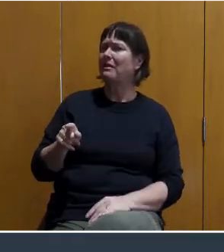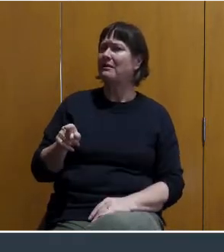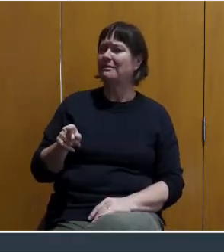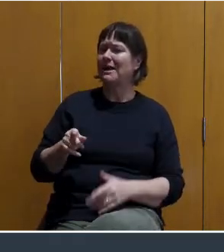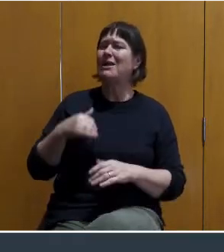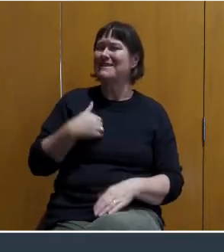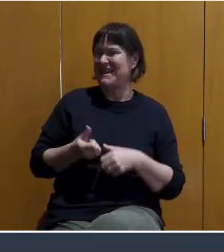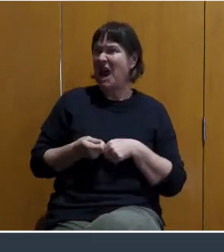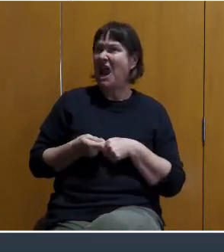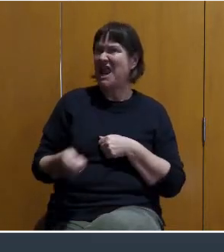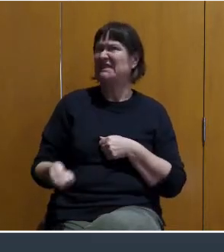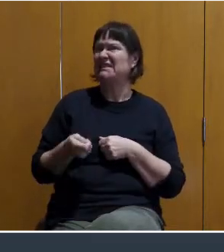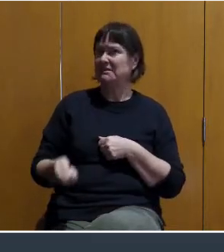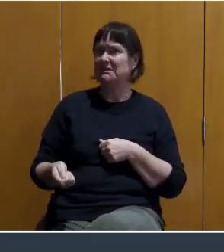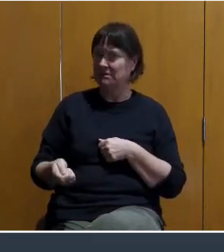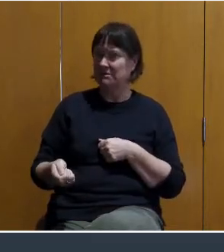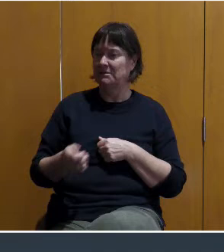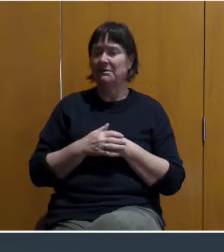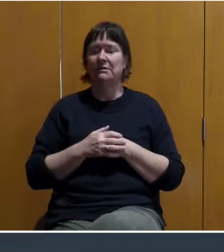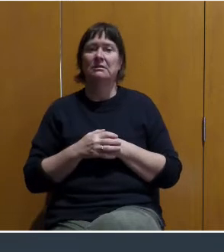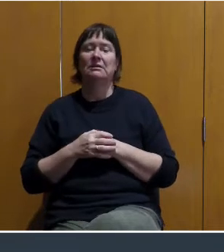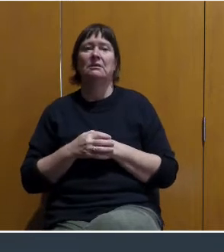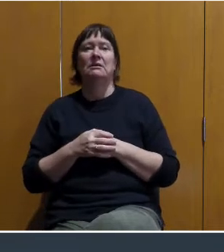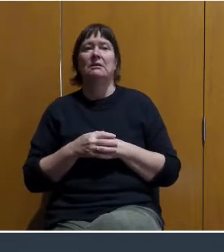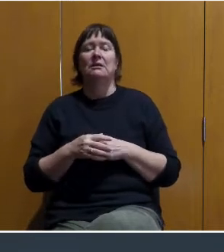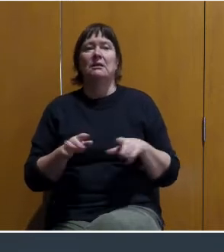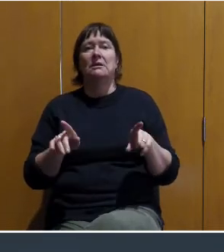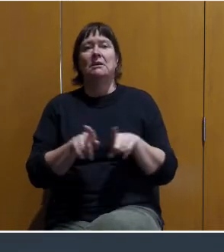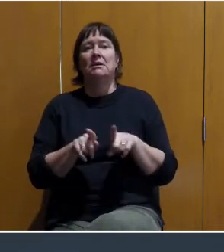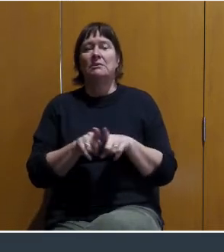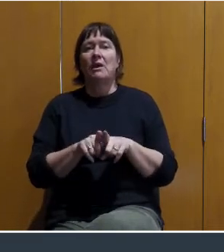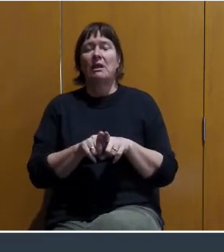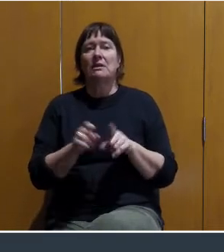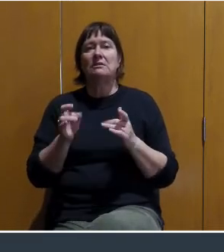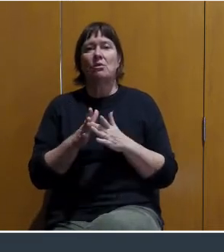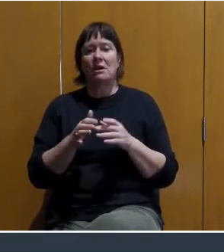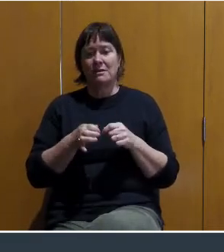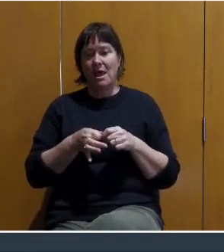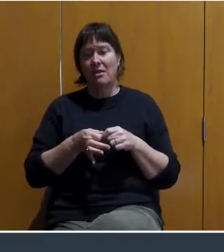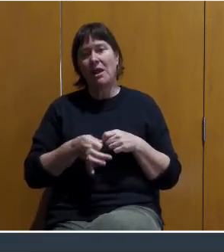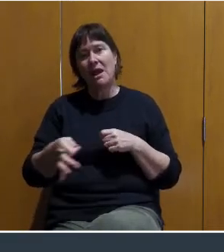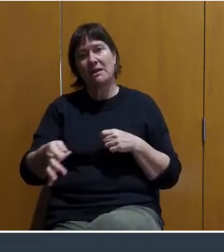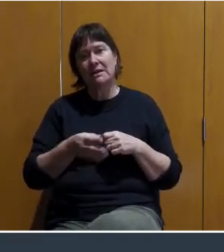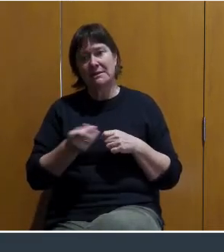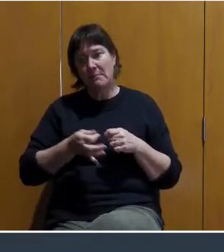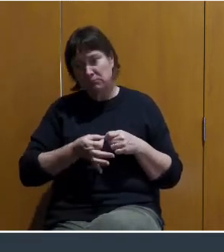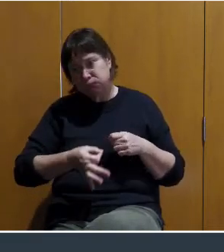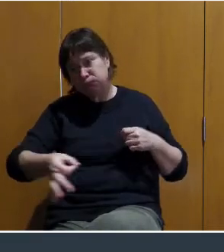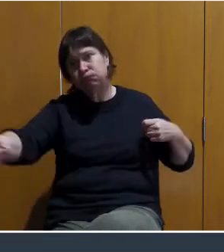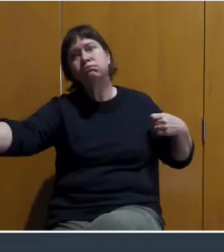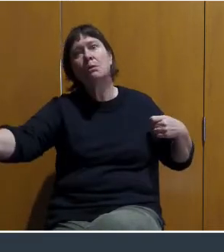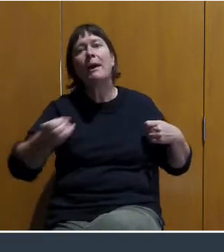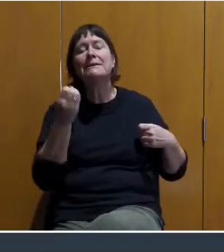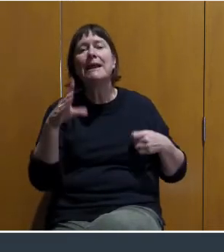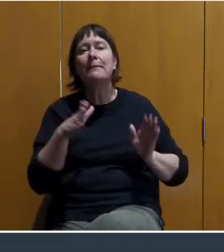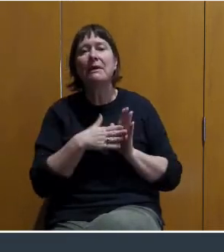Leash starts. I'd also like to just mention the length of the lead. Some dog leads now are about 10 metres long or